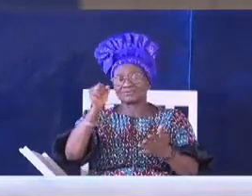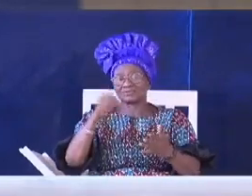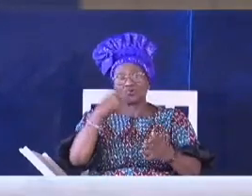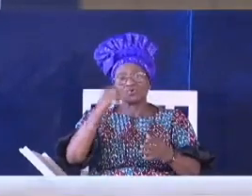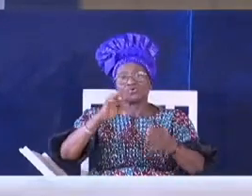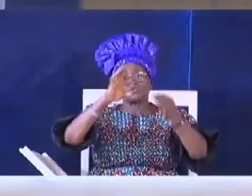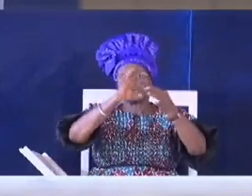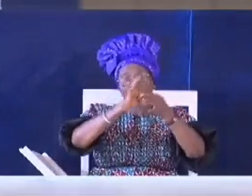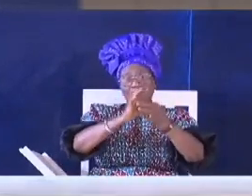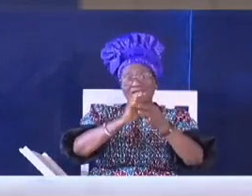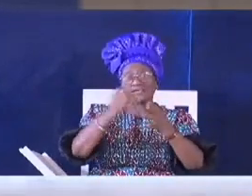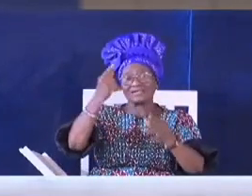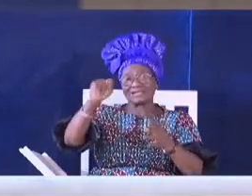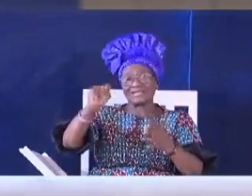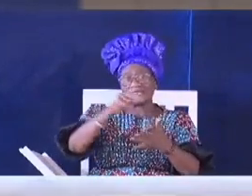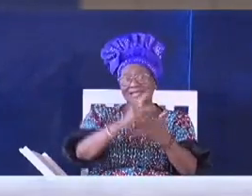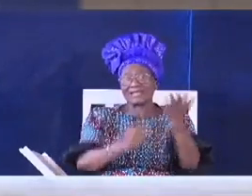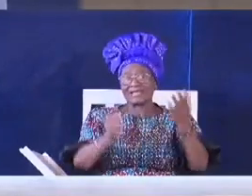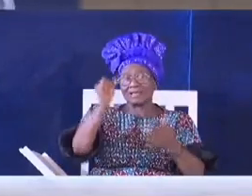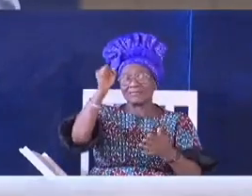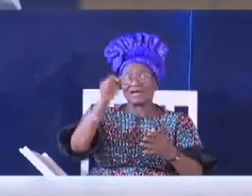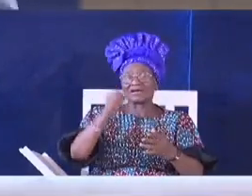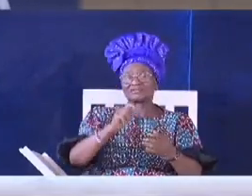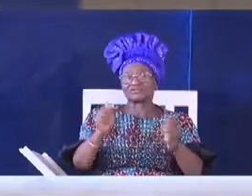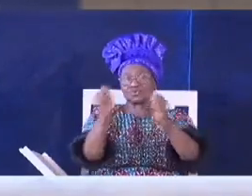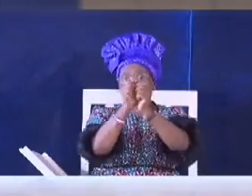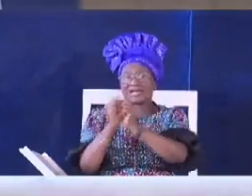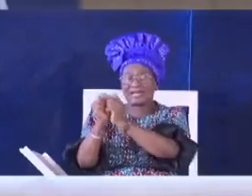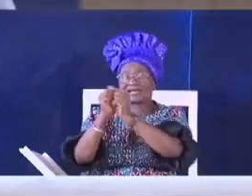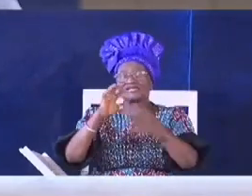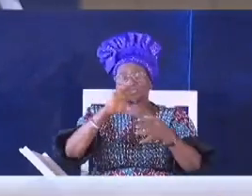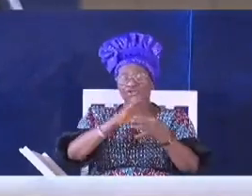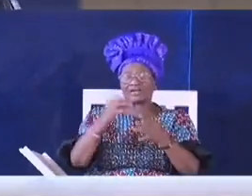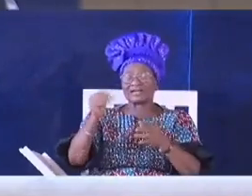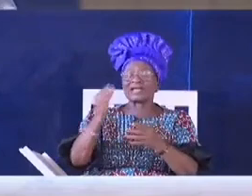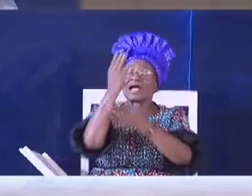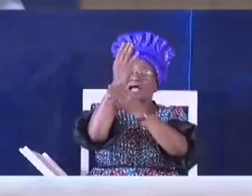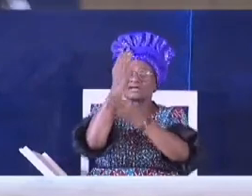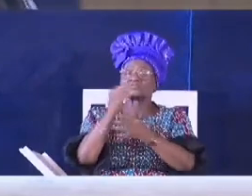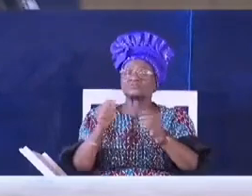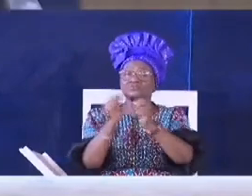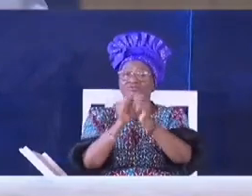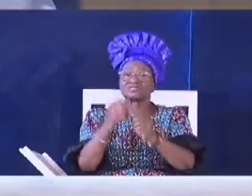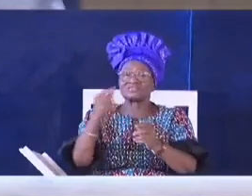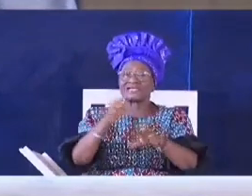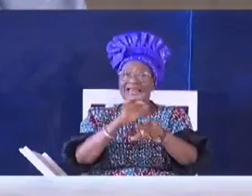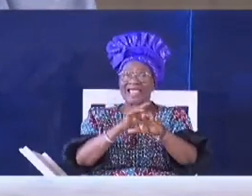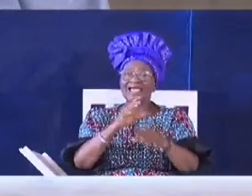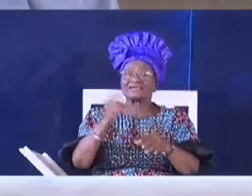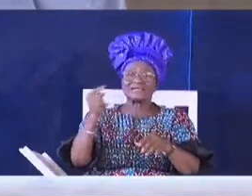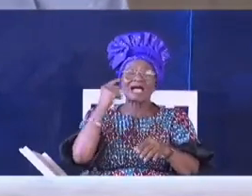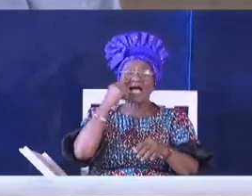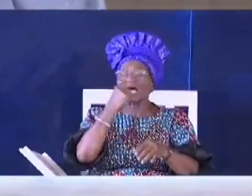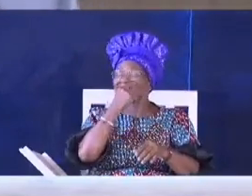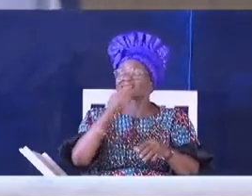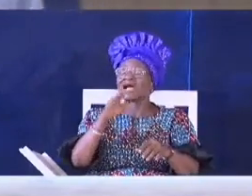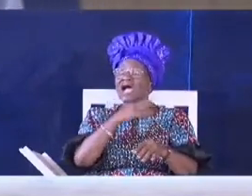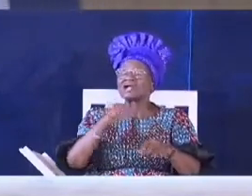together. Joined the hands to the body, the legs, the eyes, and so on.